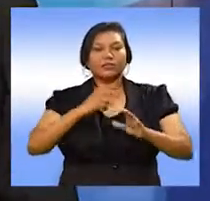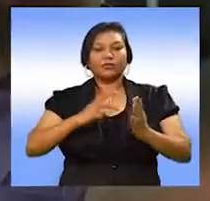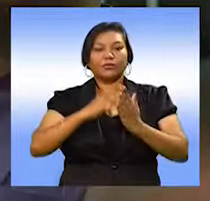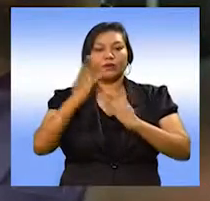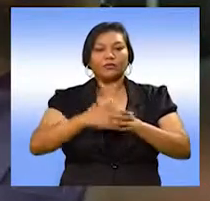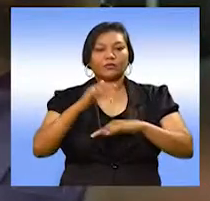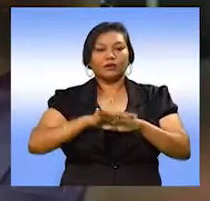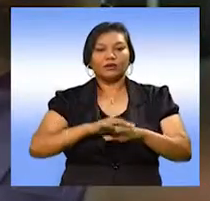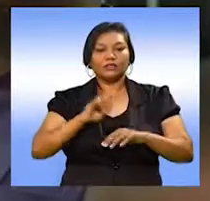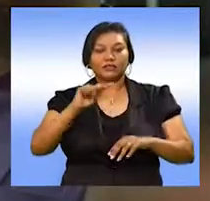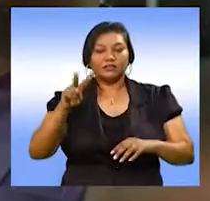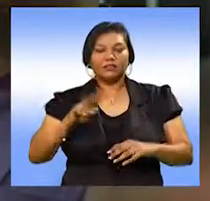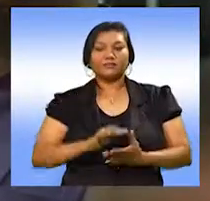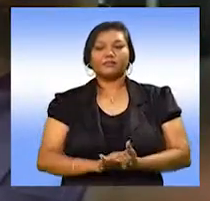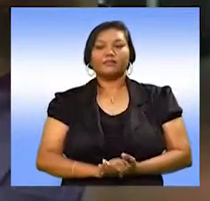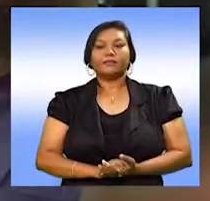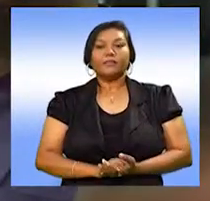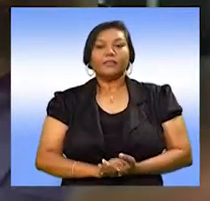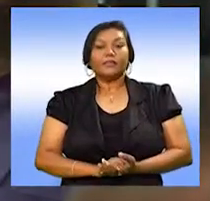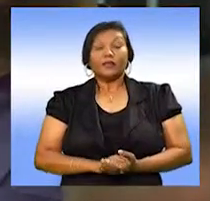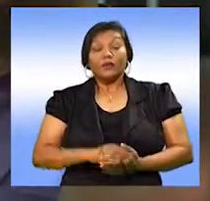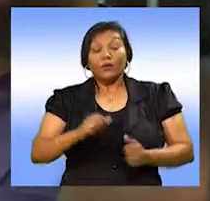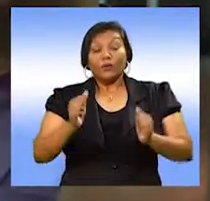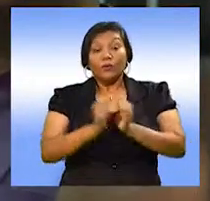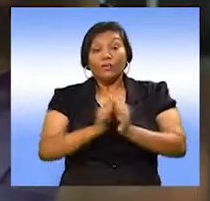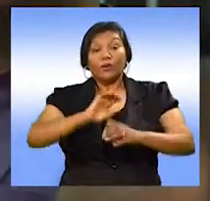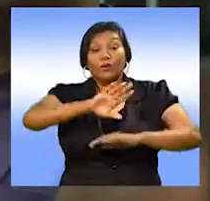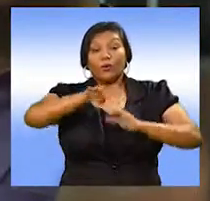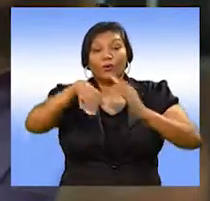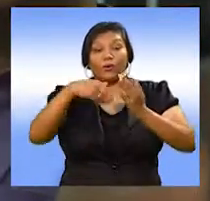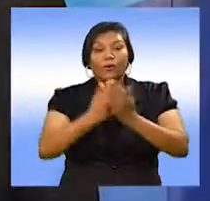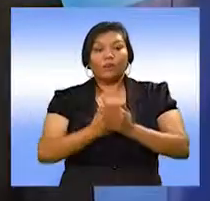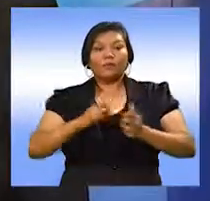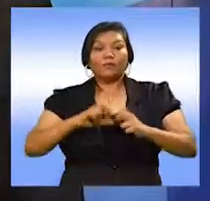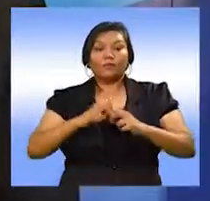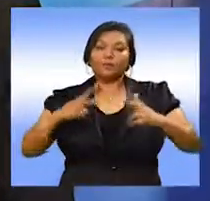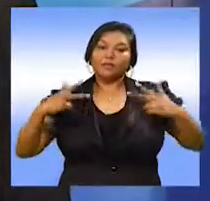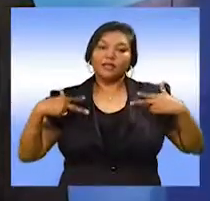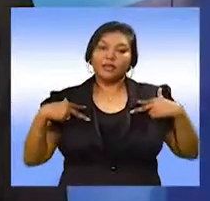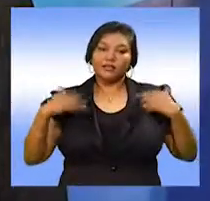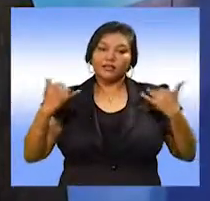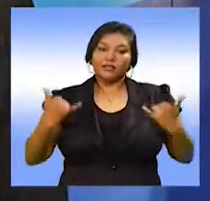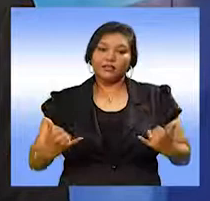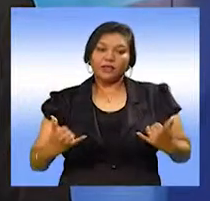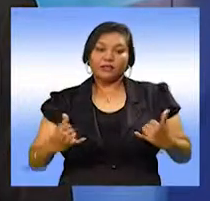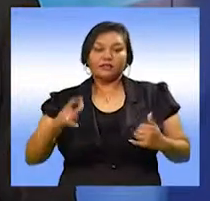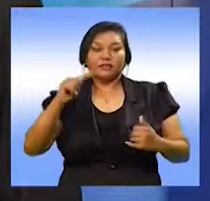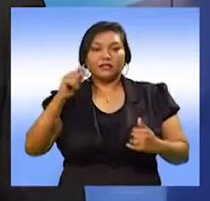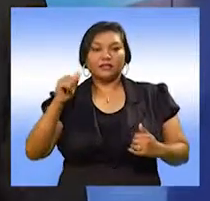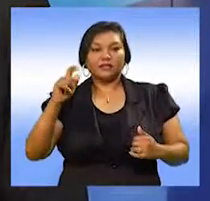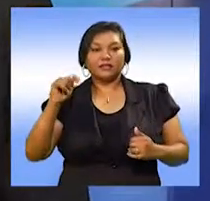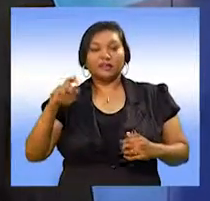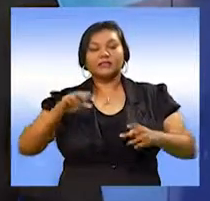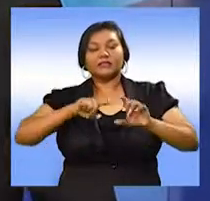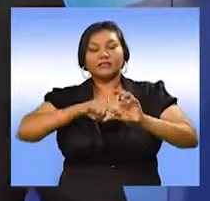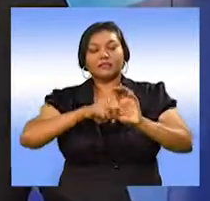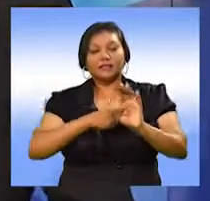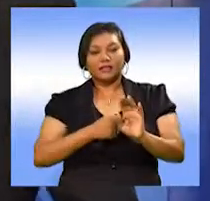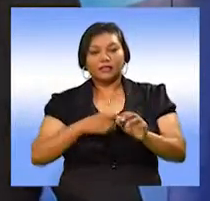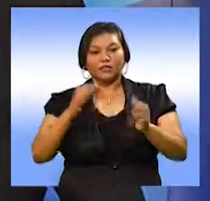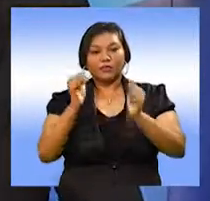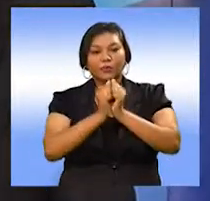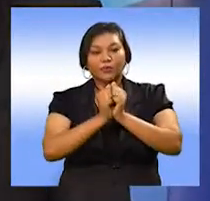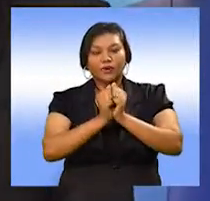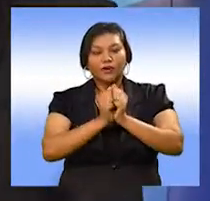agreements. Given all the issues in the market, the authority has commenced work on a